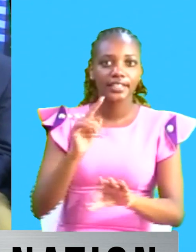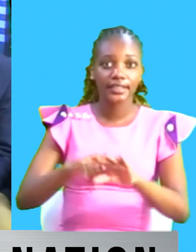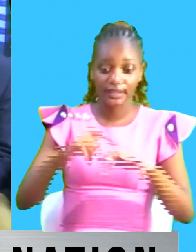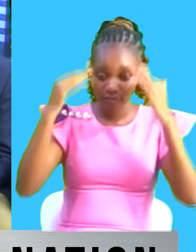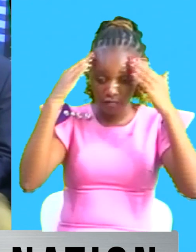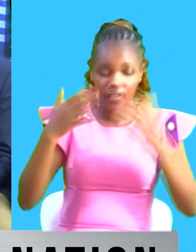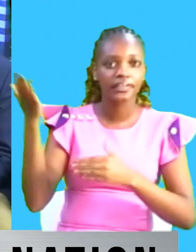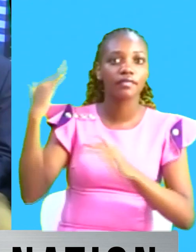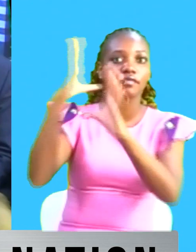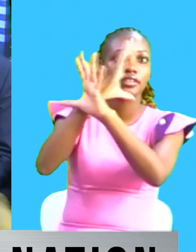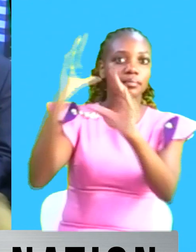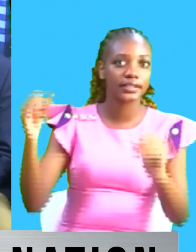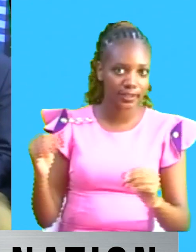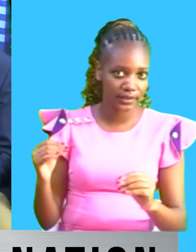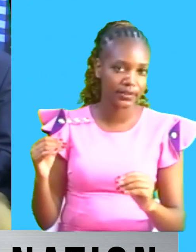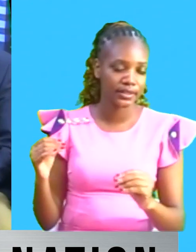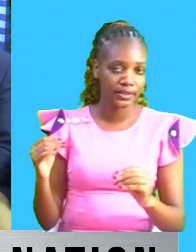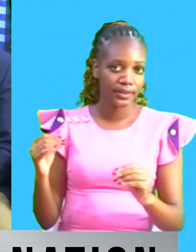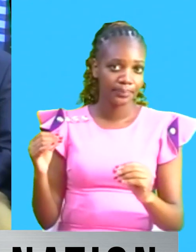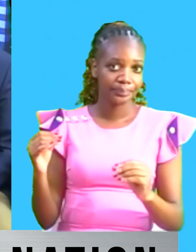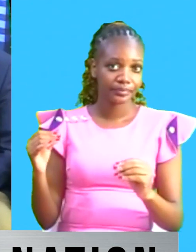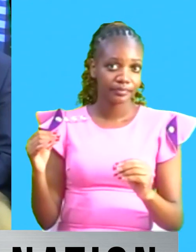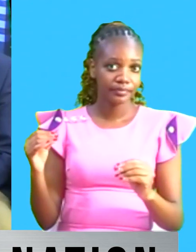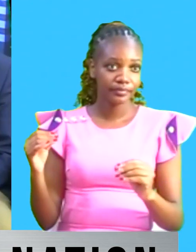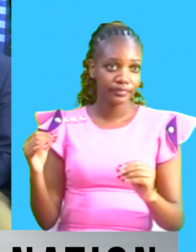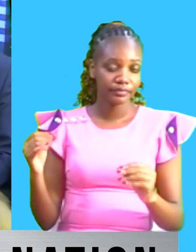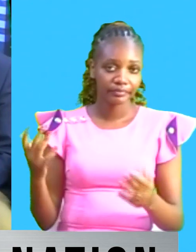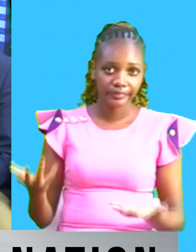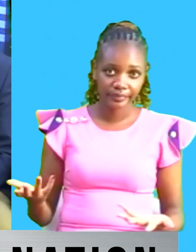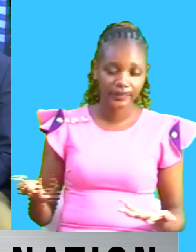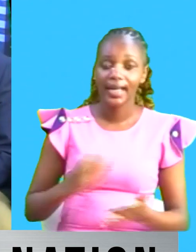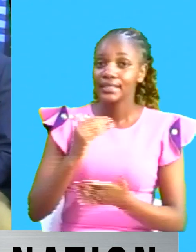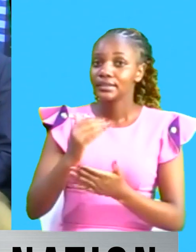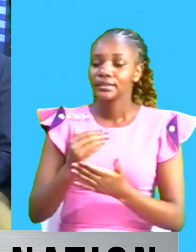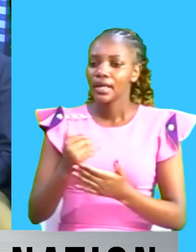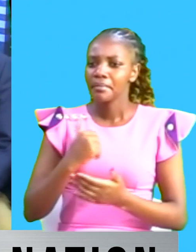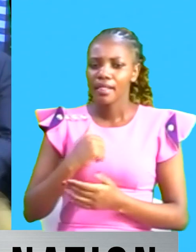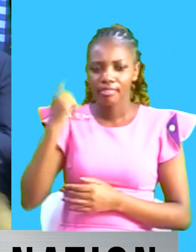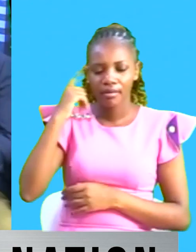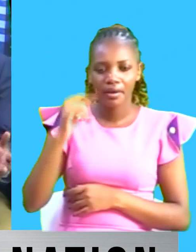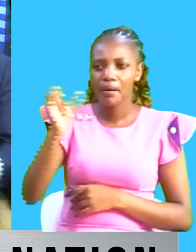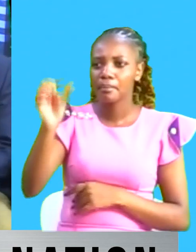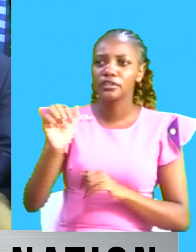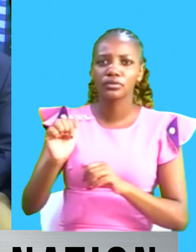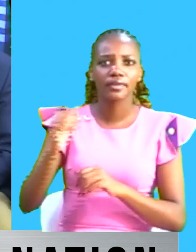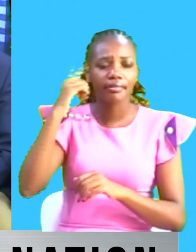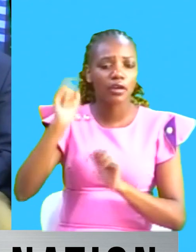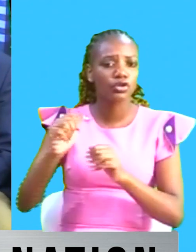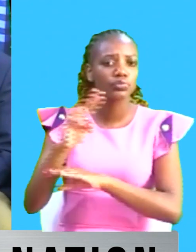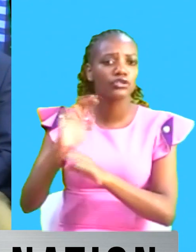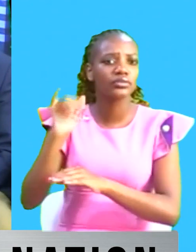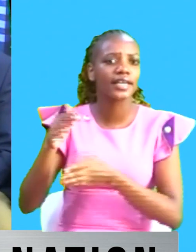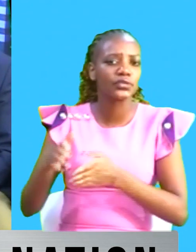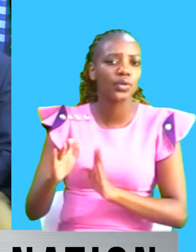former president of this Republic of Kenya. It's really unfortunate that somebody had thought that they can use those routes. I don't